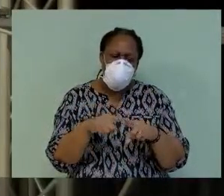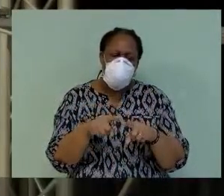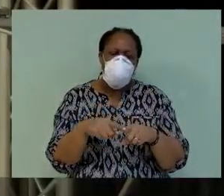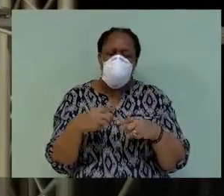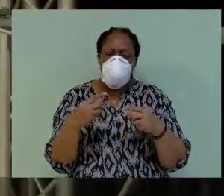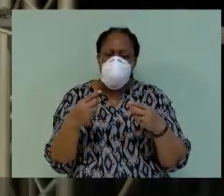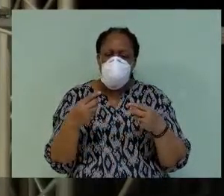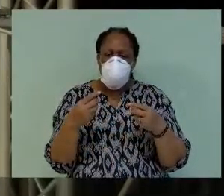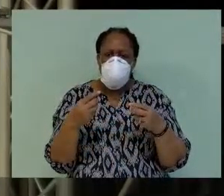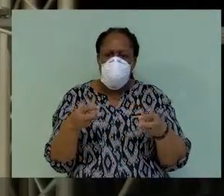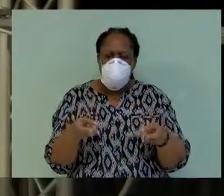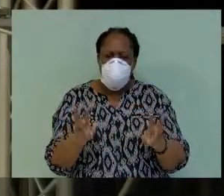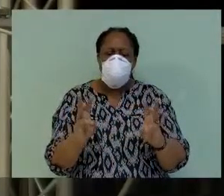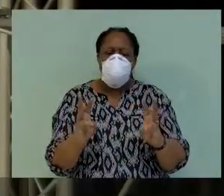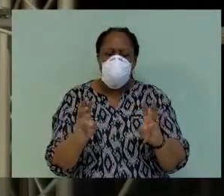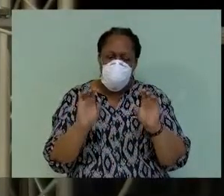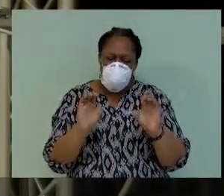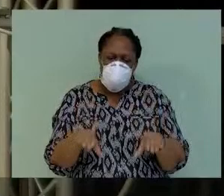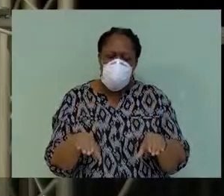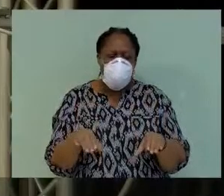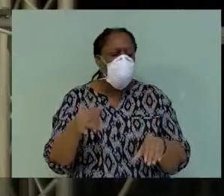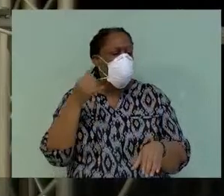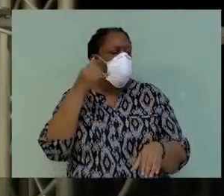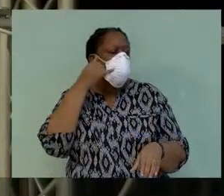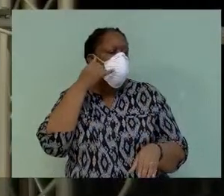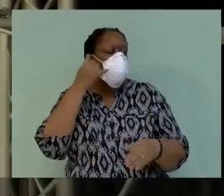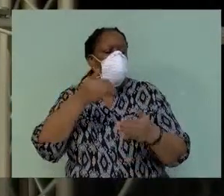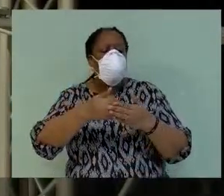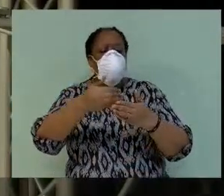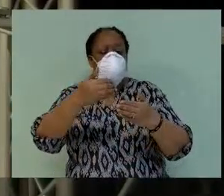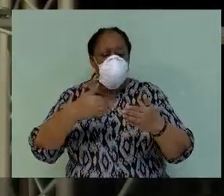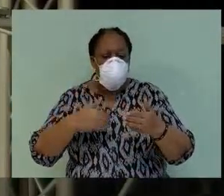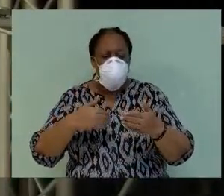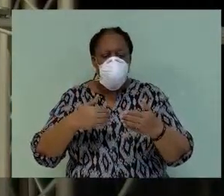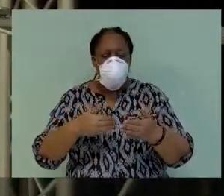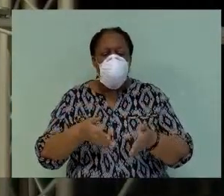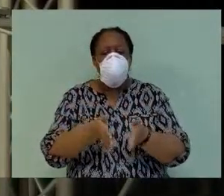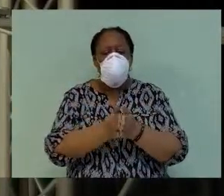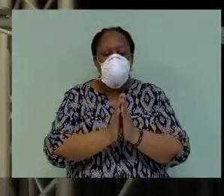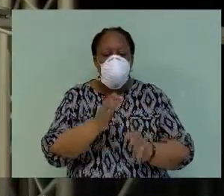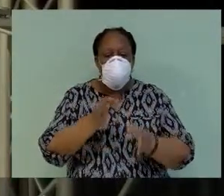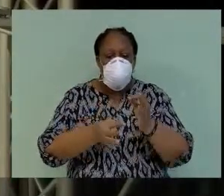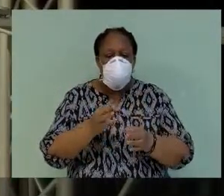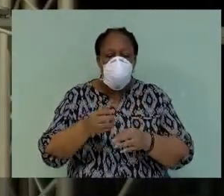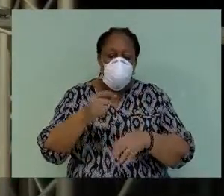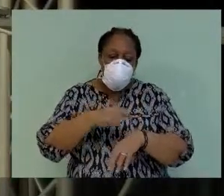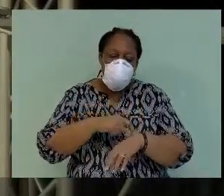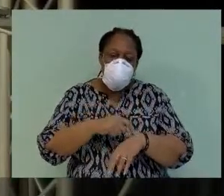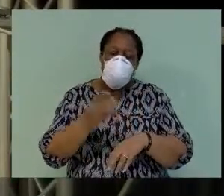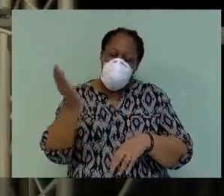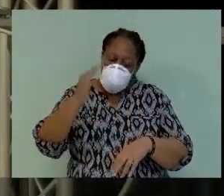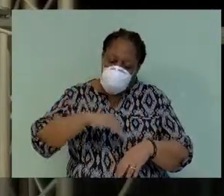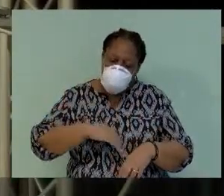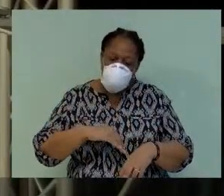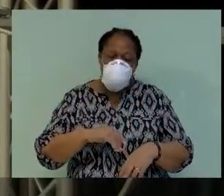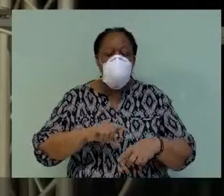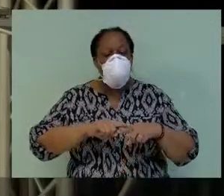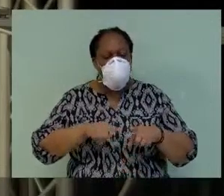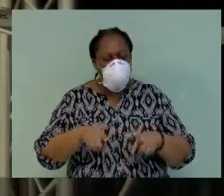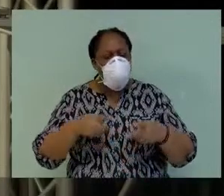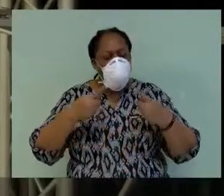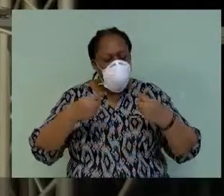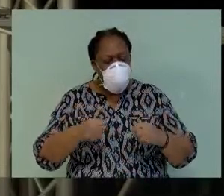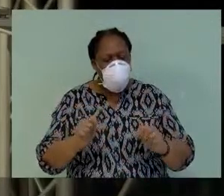that you can. Maybe you should call ahead and make an appointment if necessary, but we are trying to